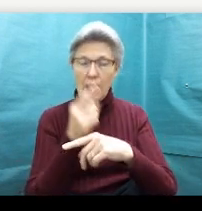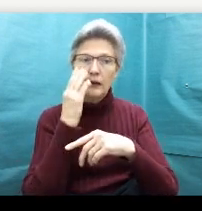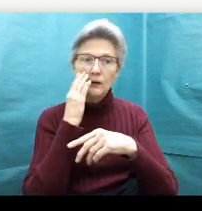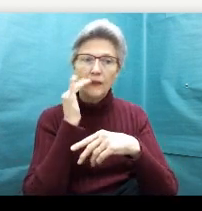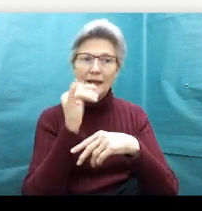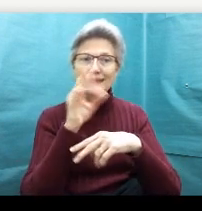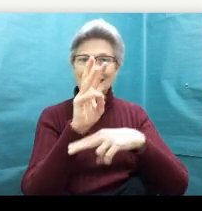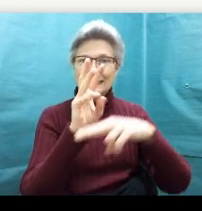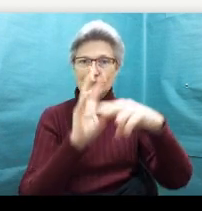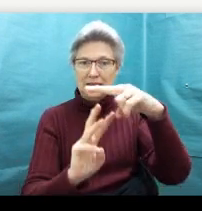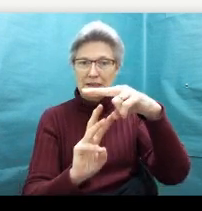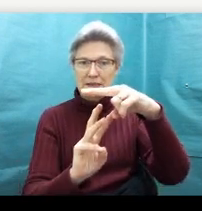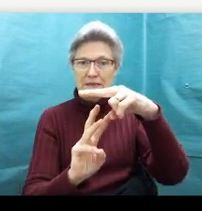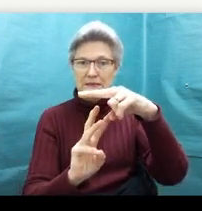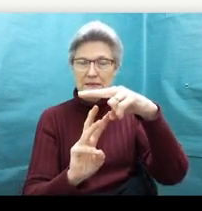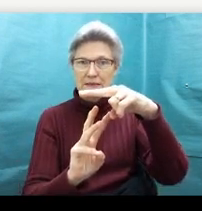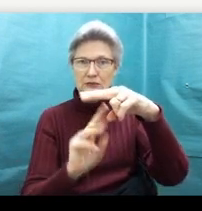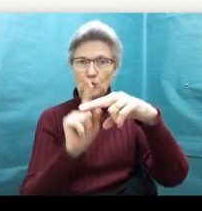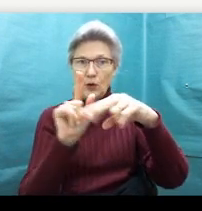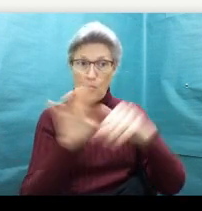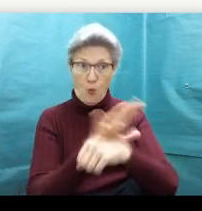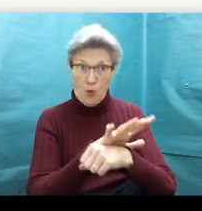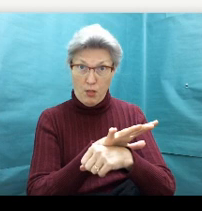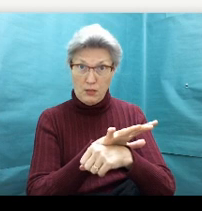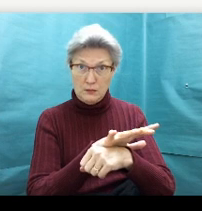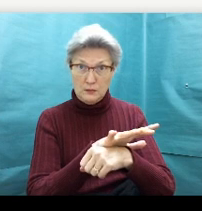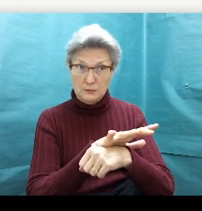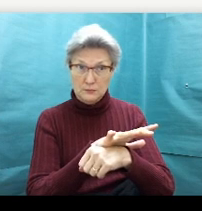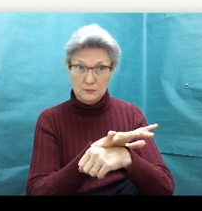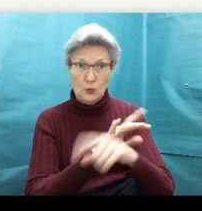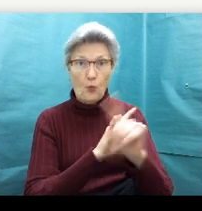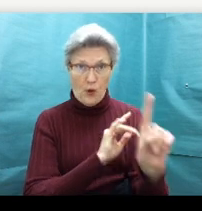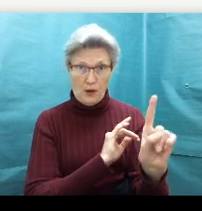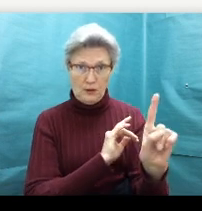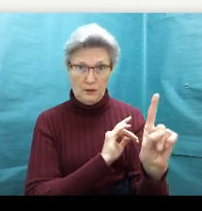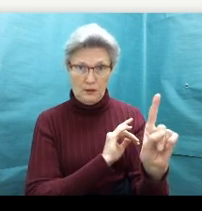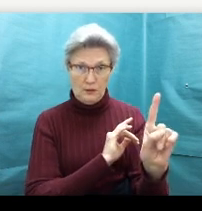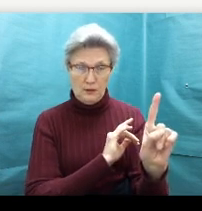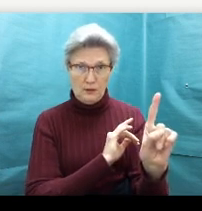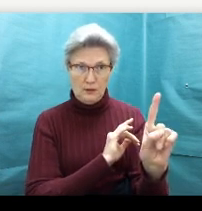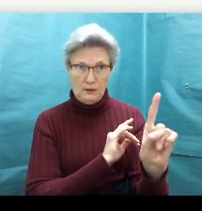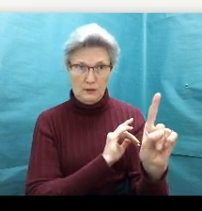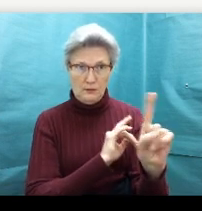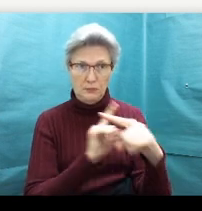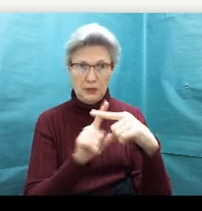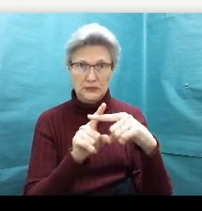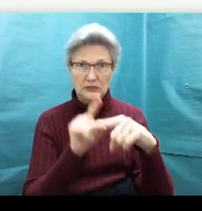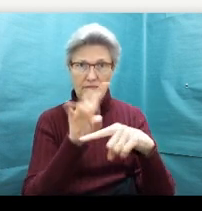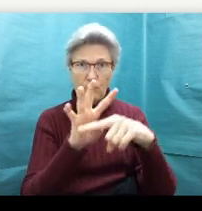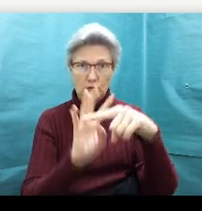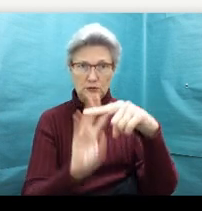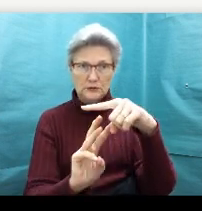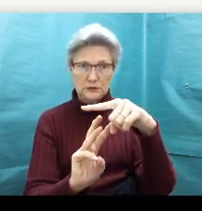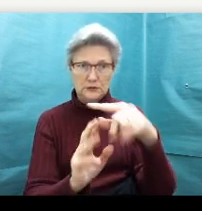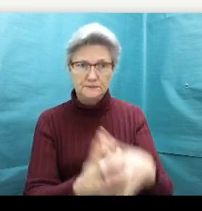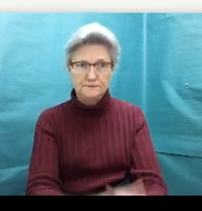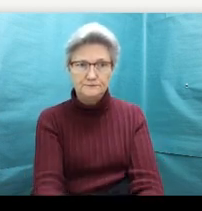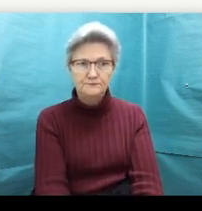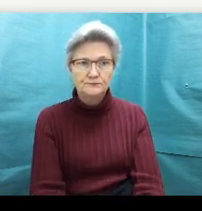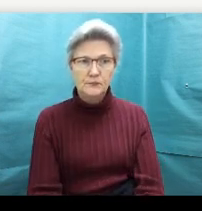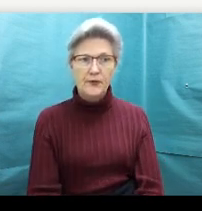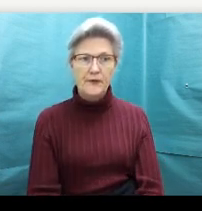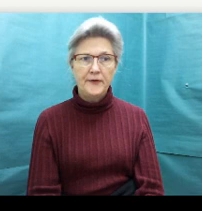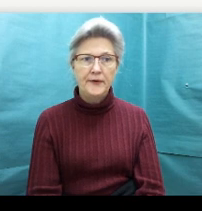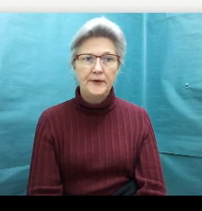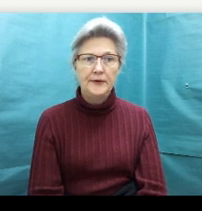that 6/6 is 1 whole, and then, whoops, I'm going to write a pen here, 1 whole, and then I know